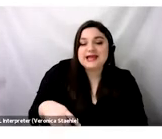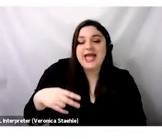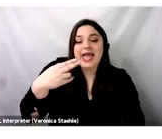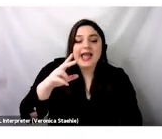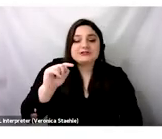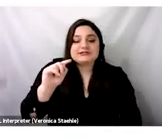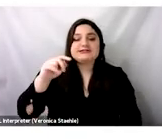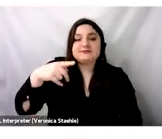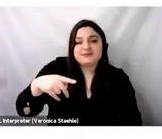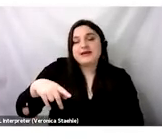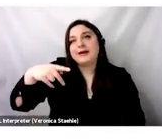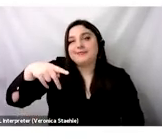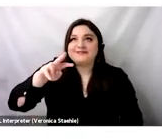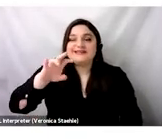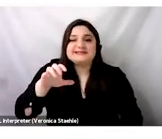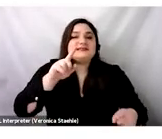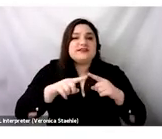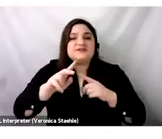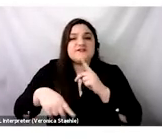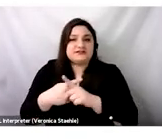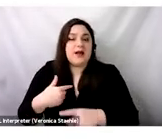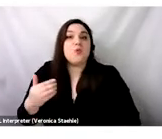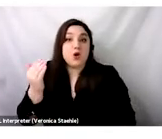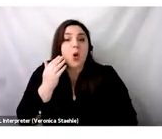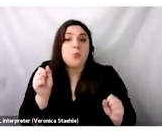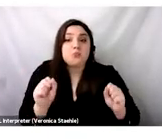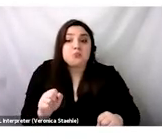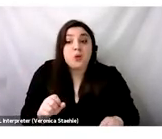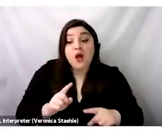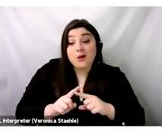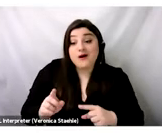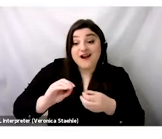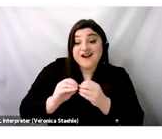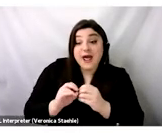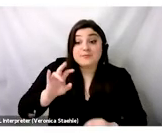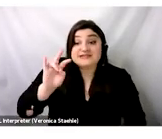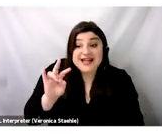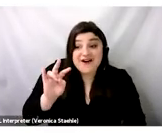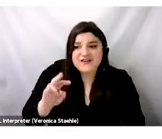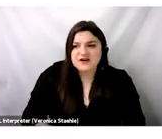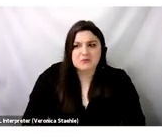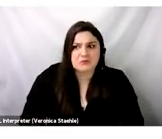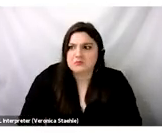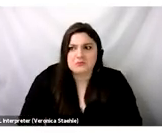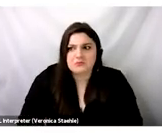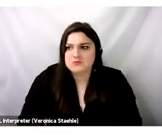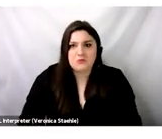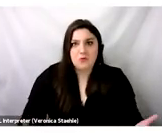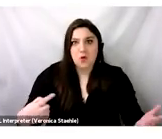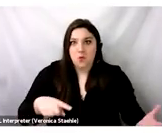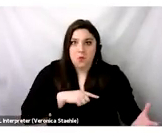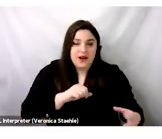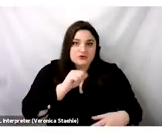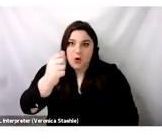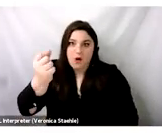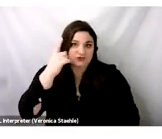a free range. I mean, so we really need more understanding, legislation, and